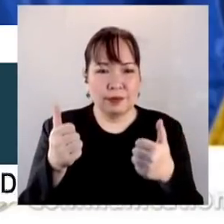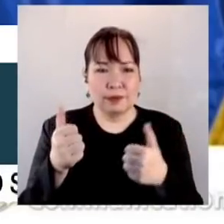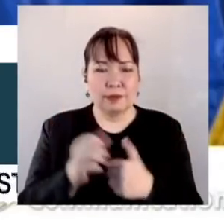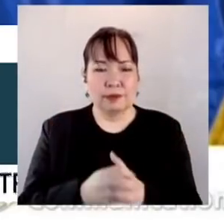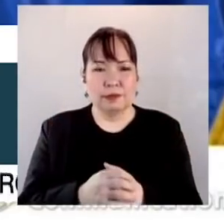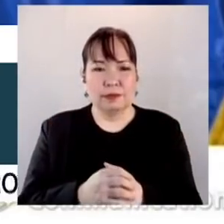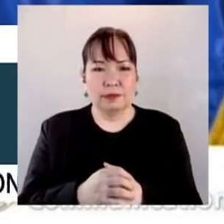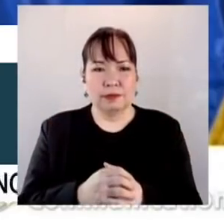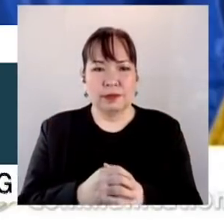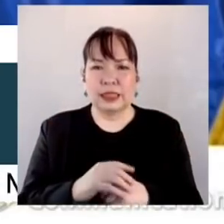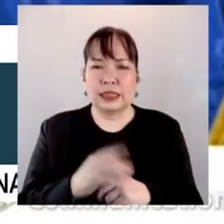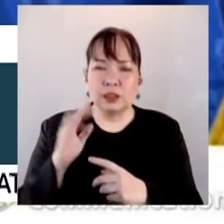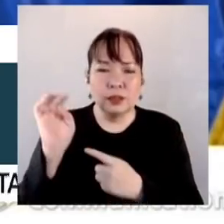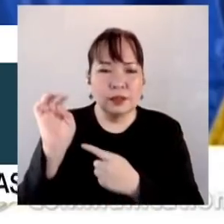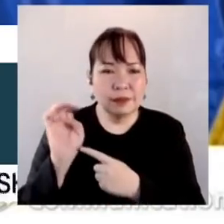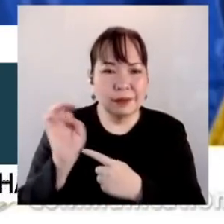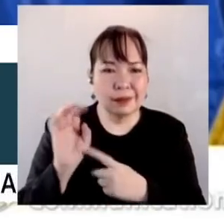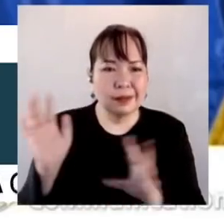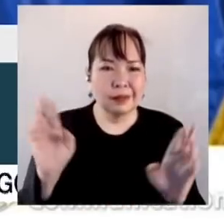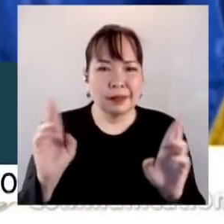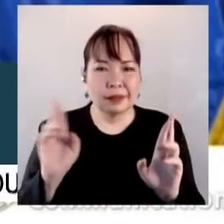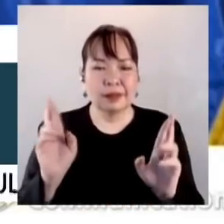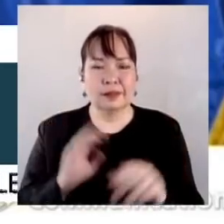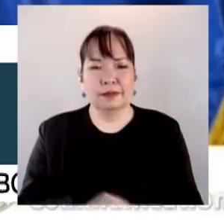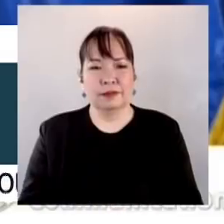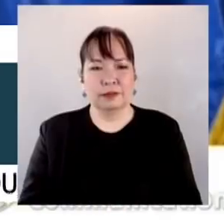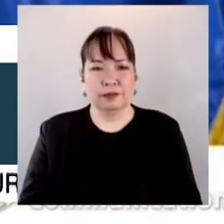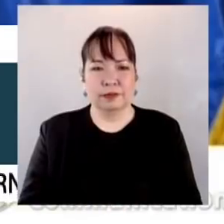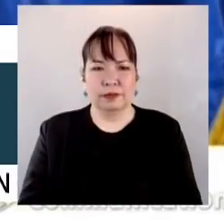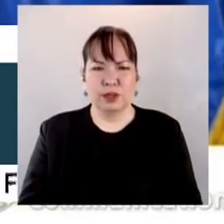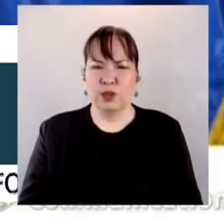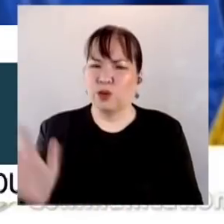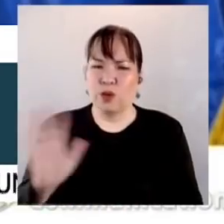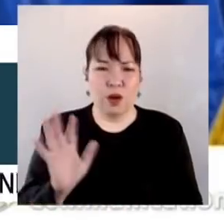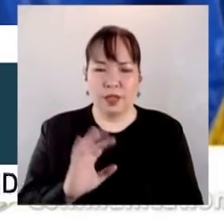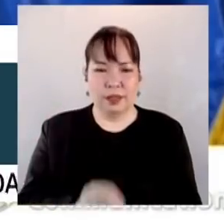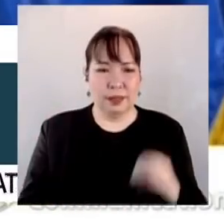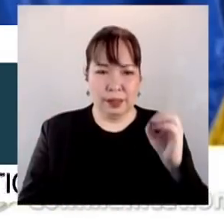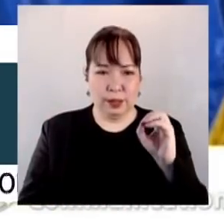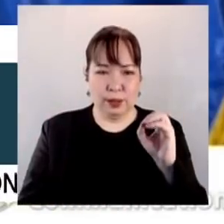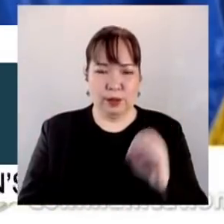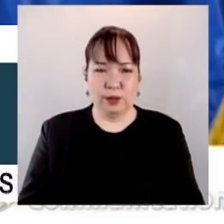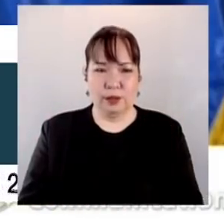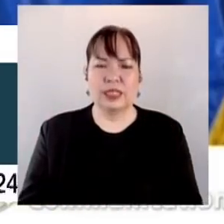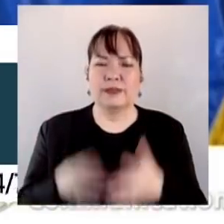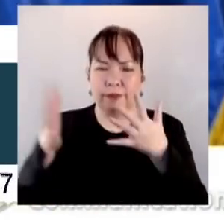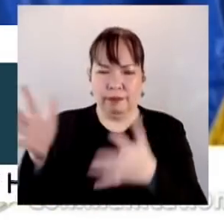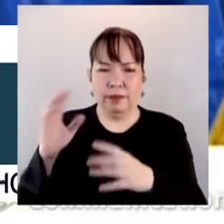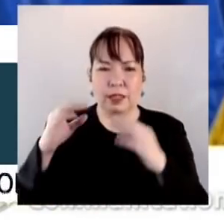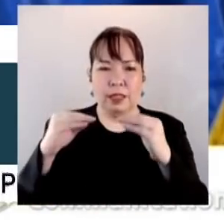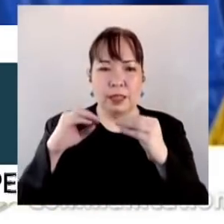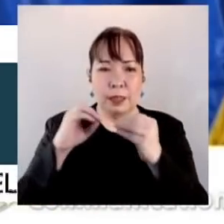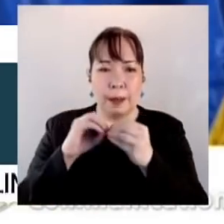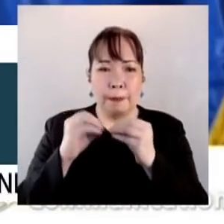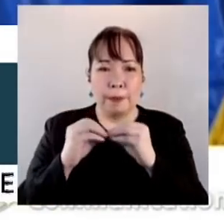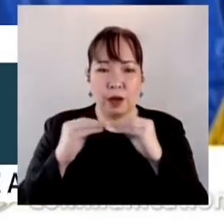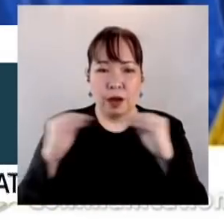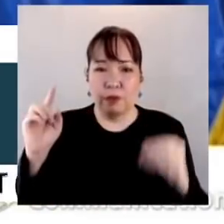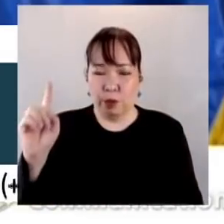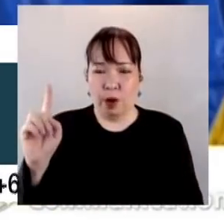parang buffer natin. Wag na muna tanggalin natin yan until we are very sure that everything